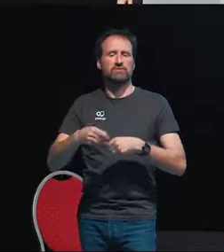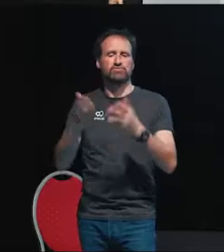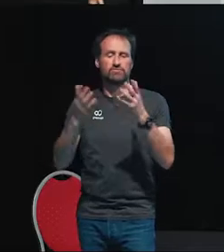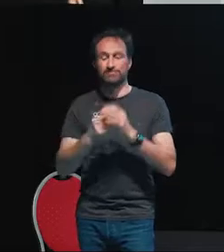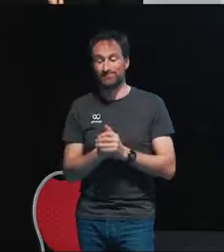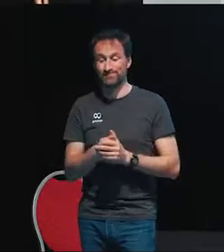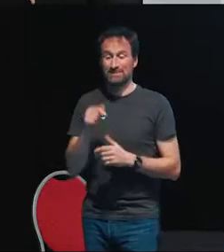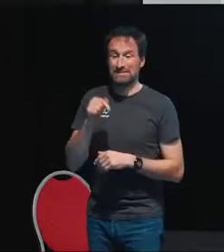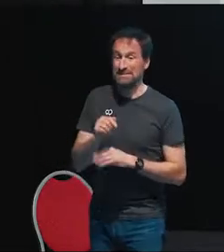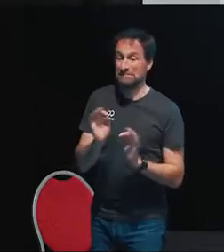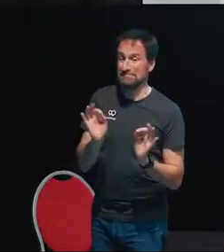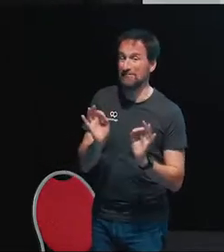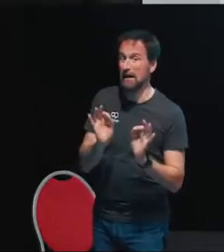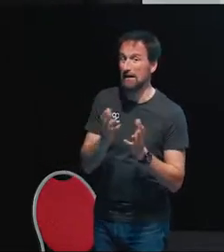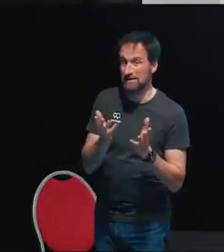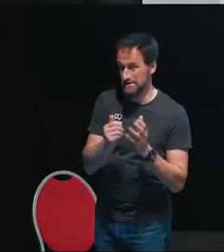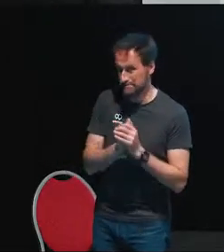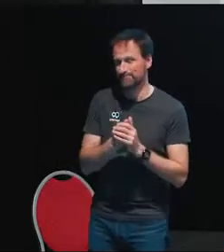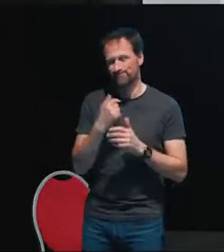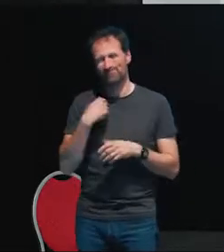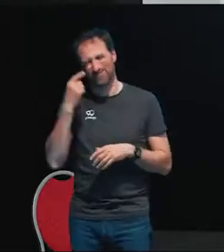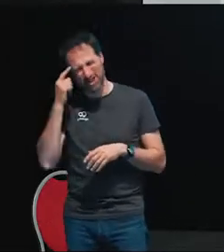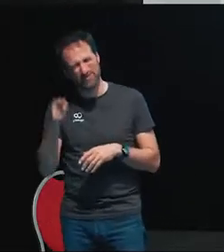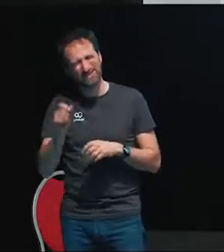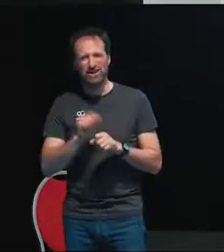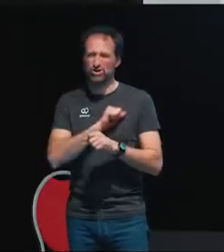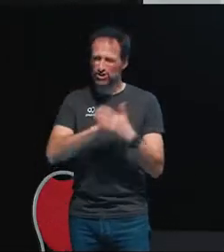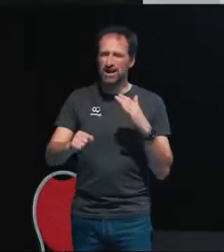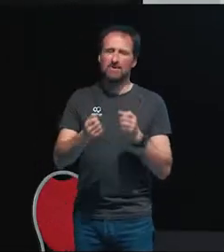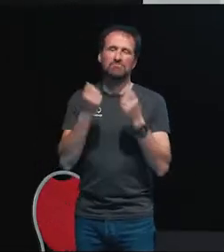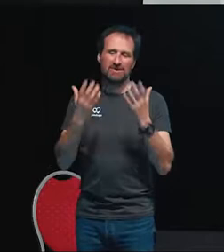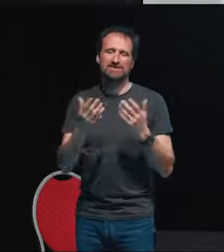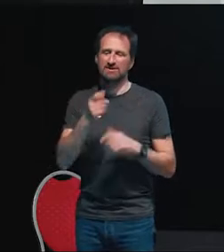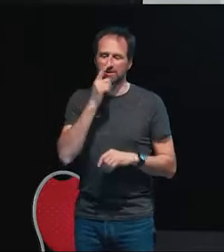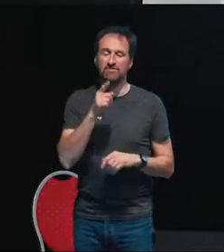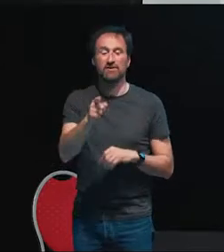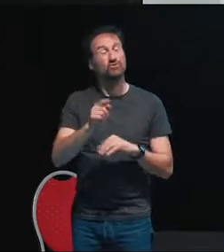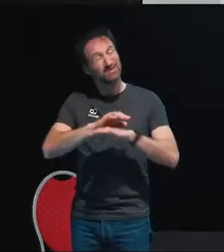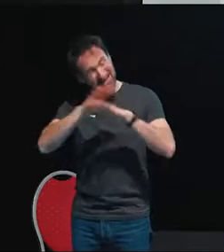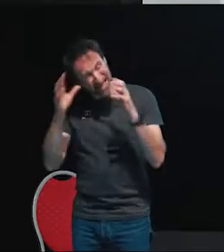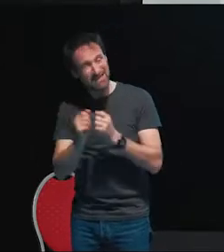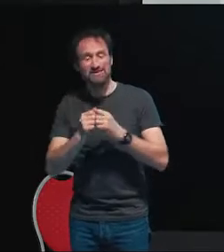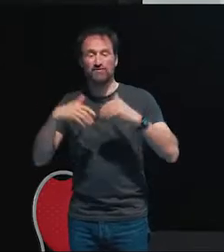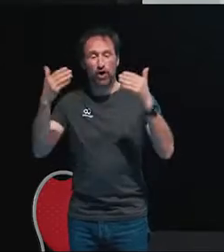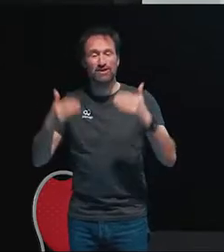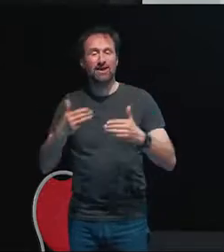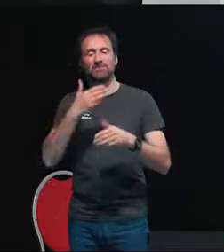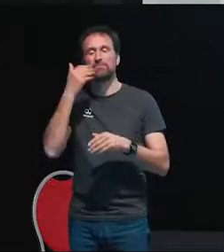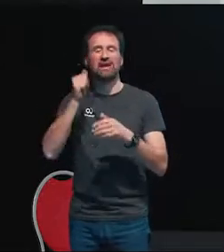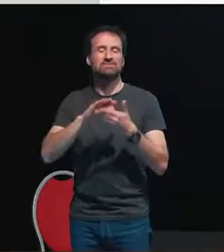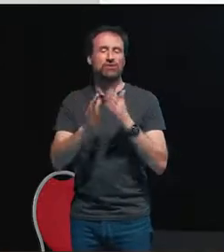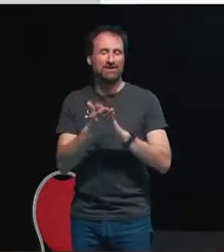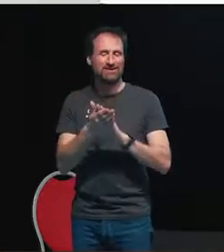I think this is something that is really easy to have happen if you apply all of the front-end best practices you're familiar with